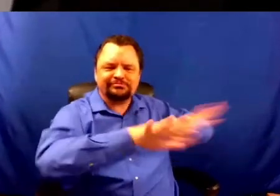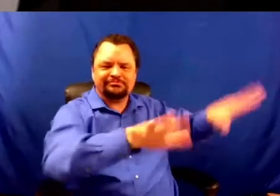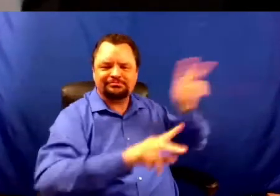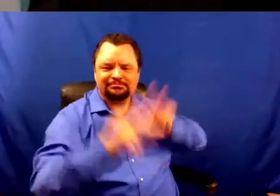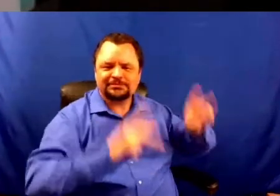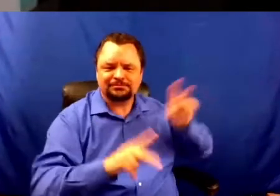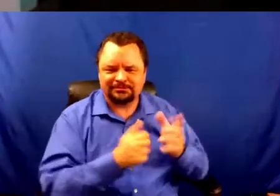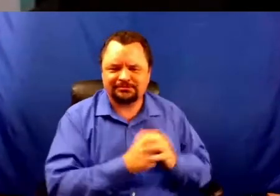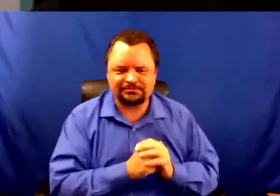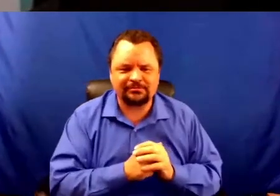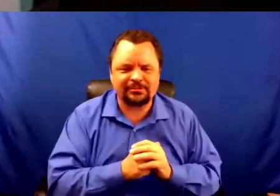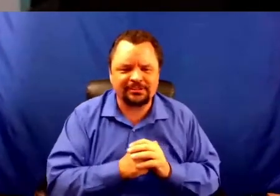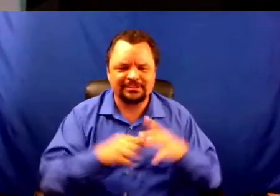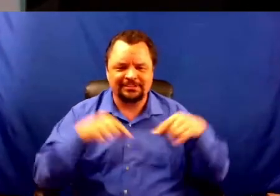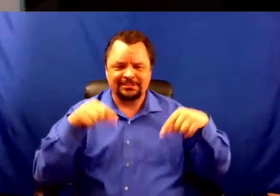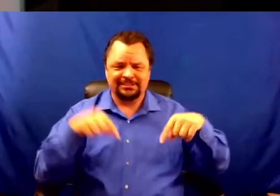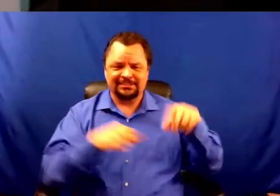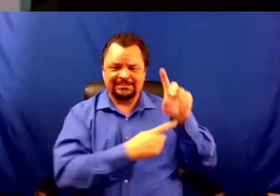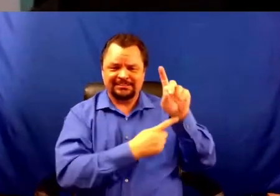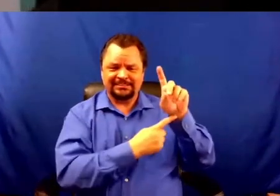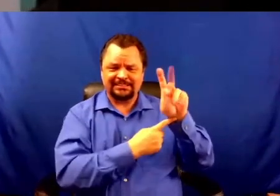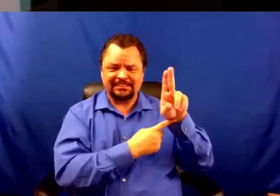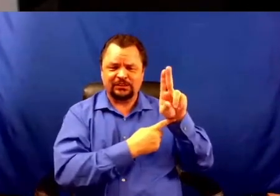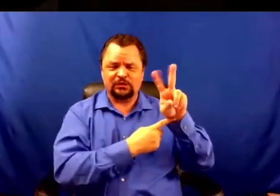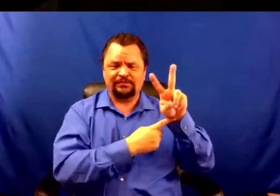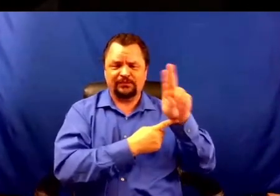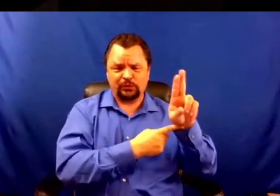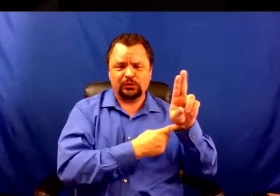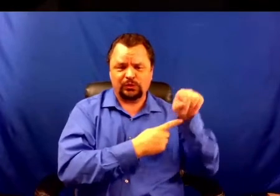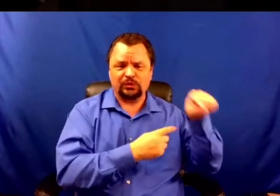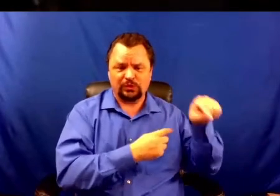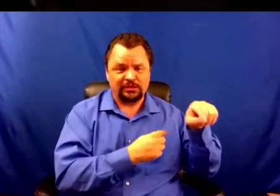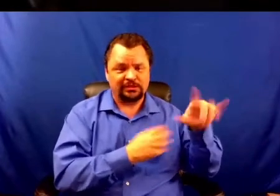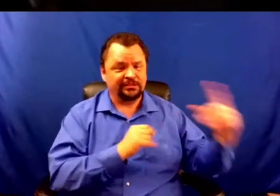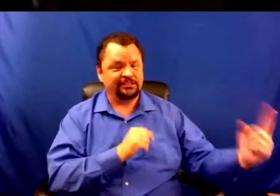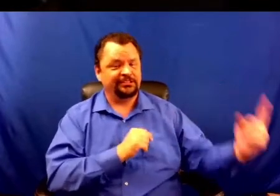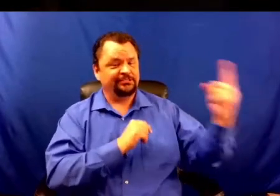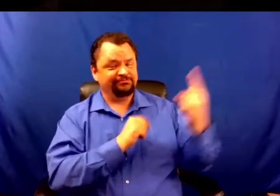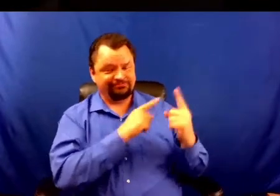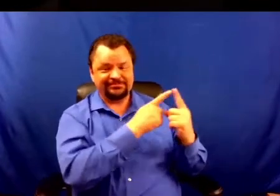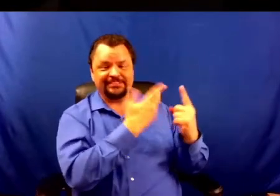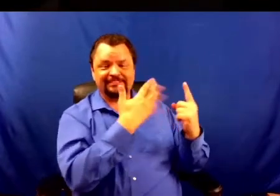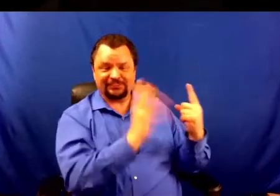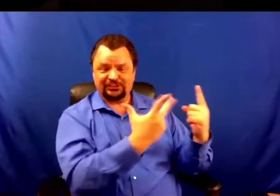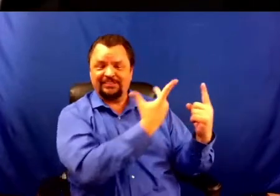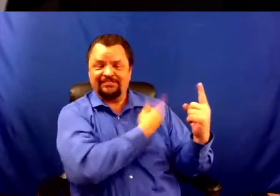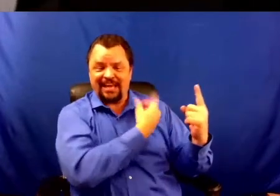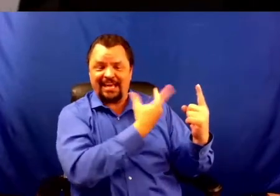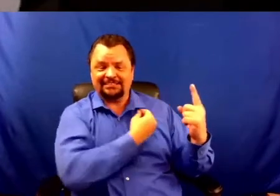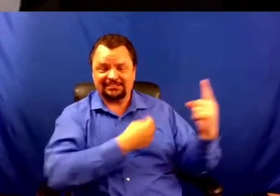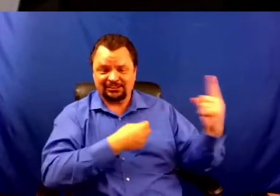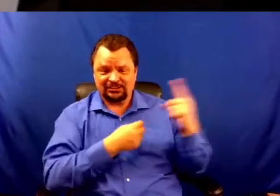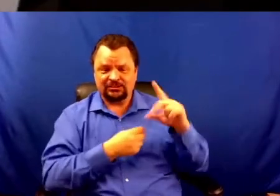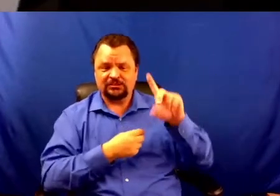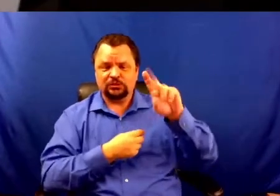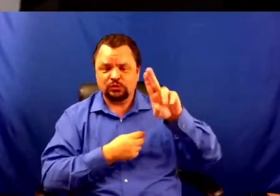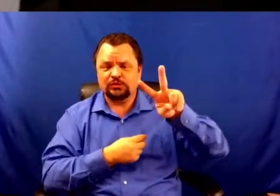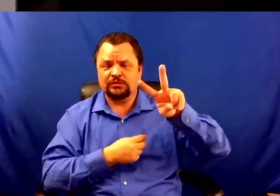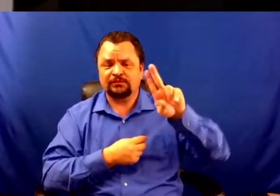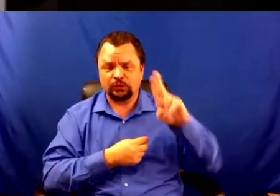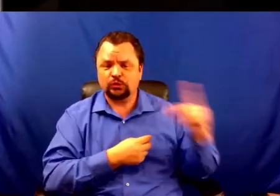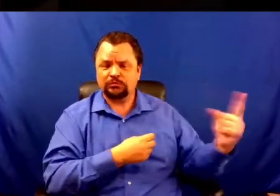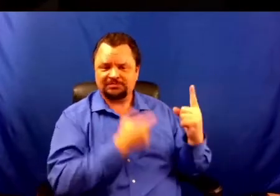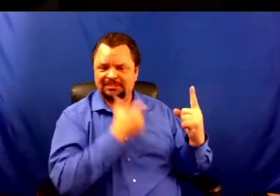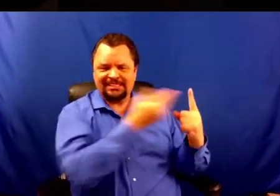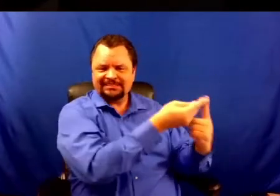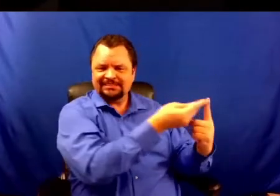it only protects me as good as Dr. Vu not coming up to me, he's vaccinated, so he's